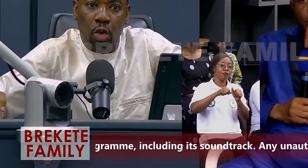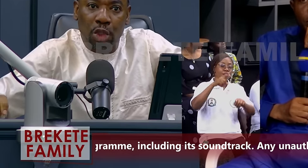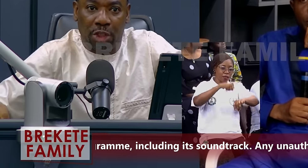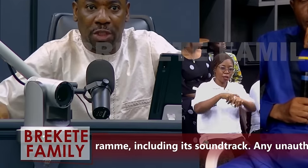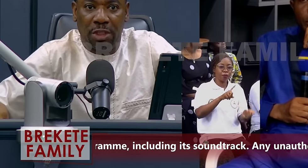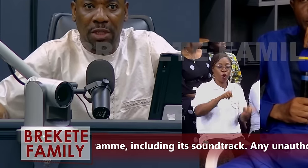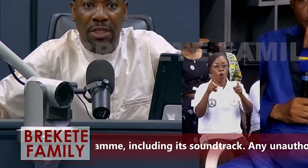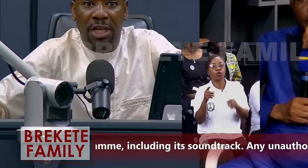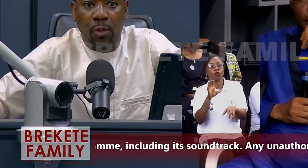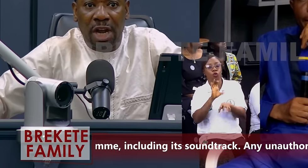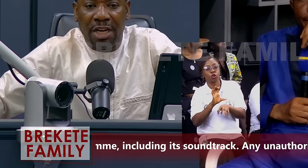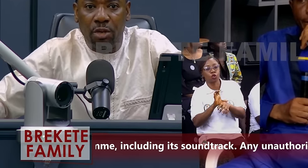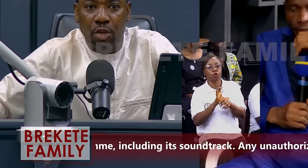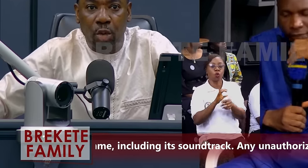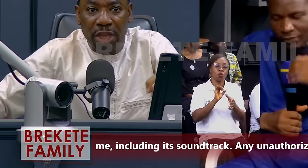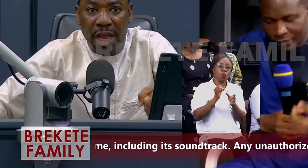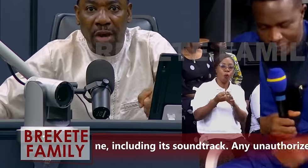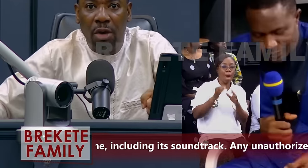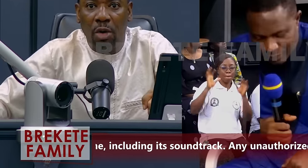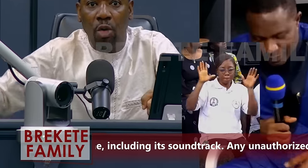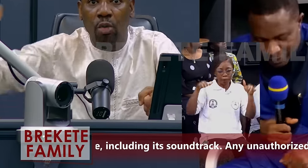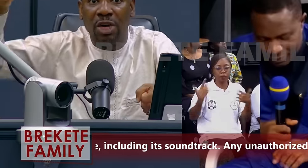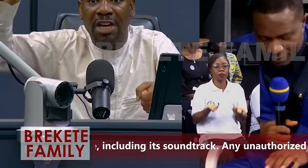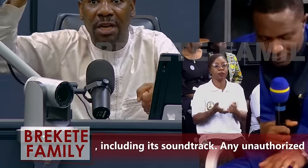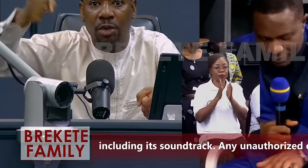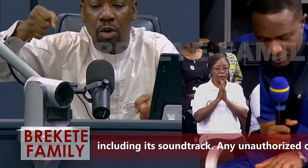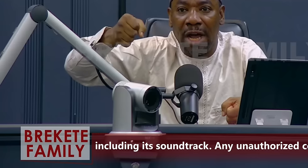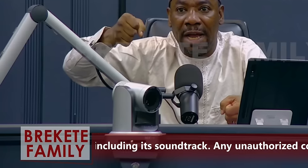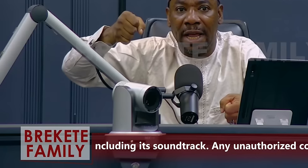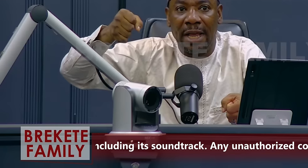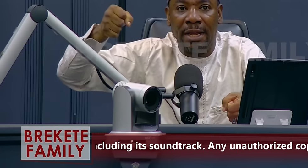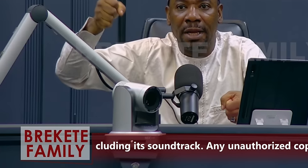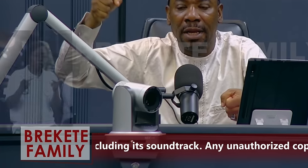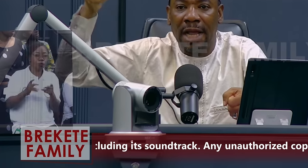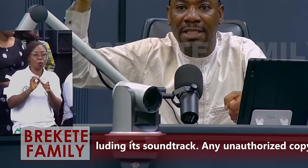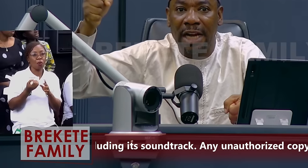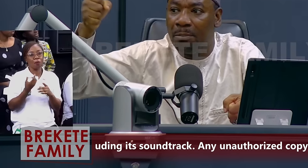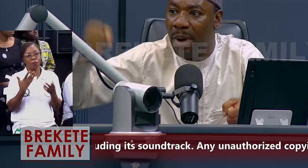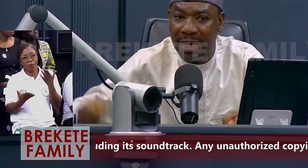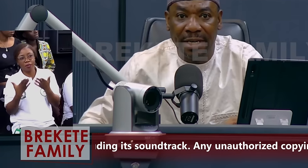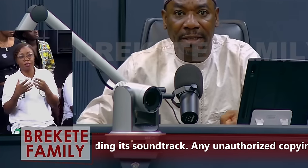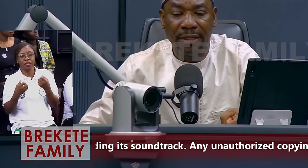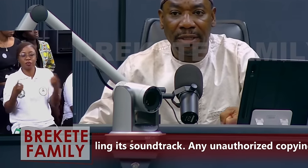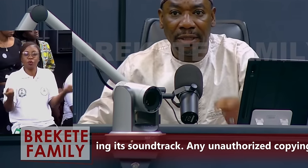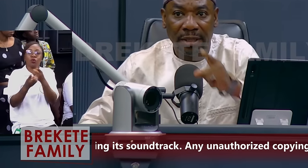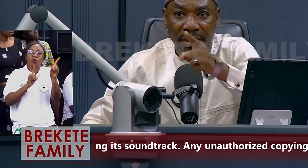go church. Say una they do rukia or una they do casting and